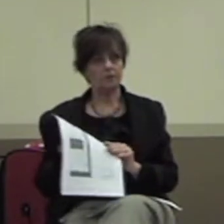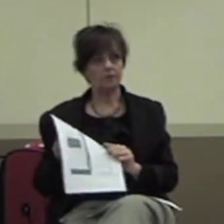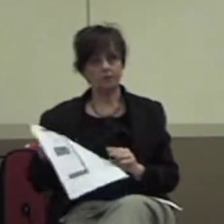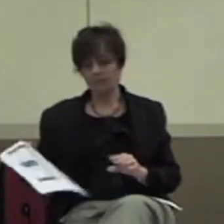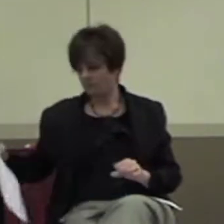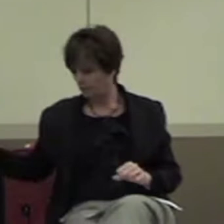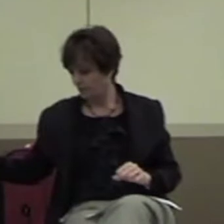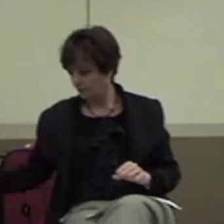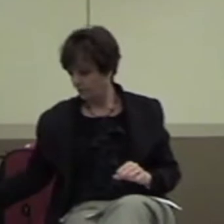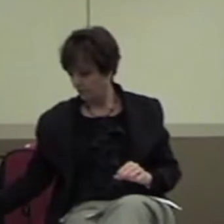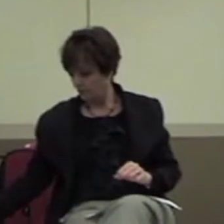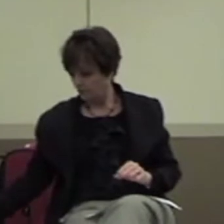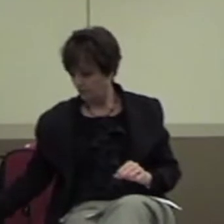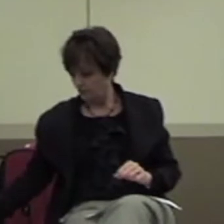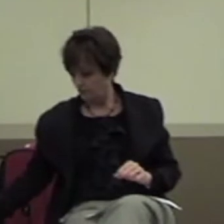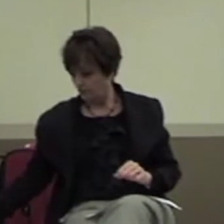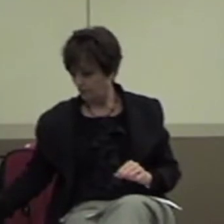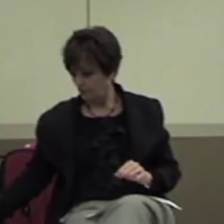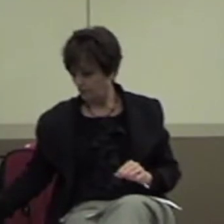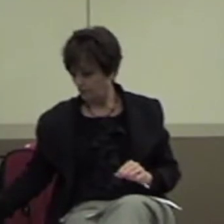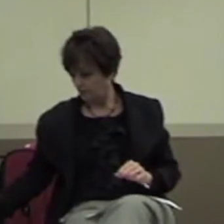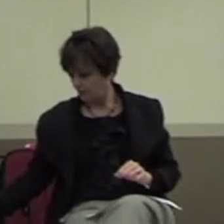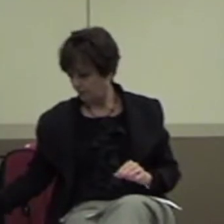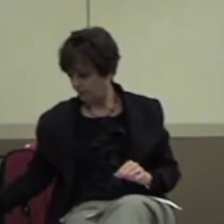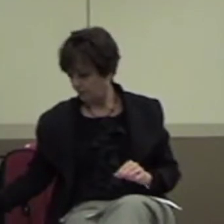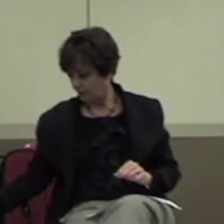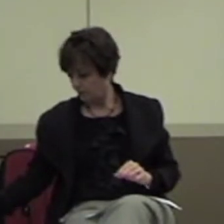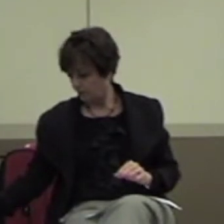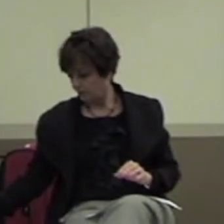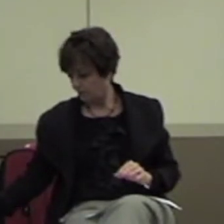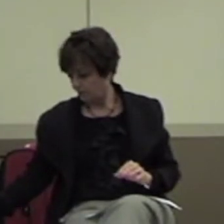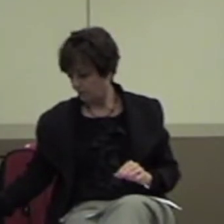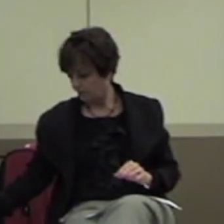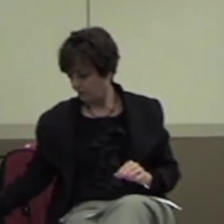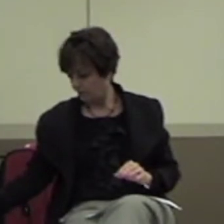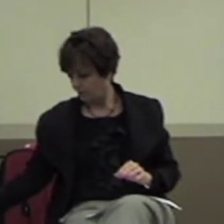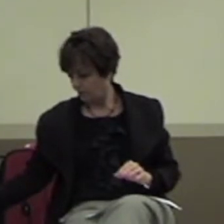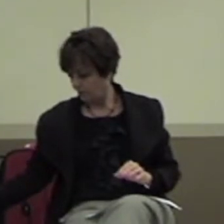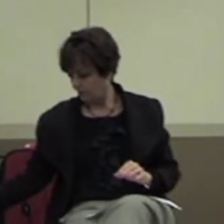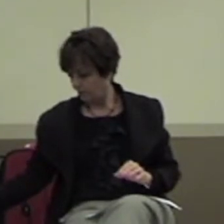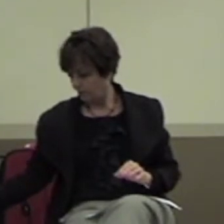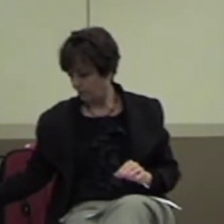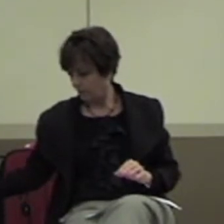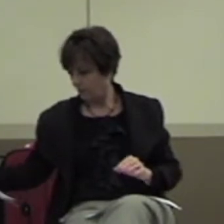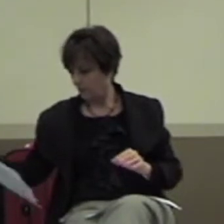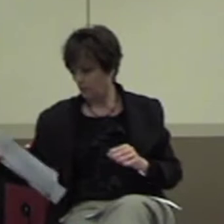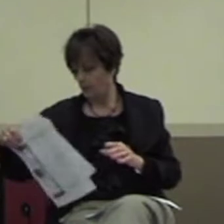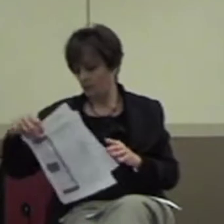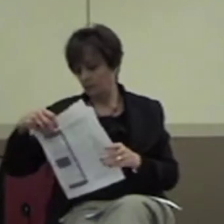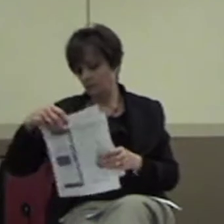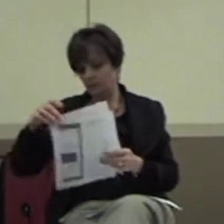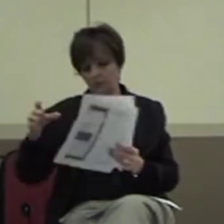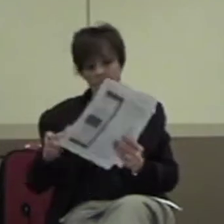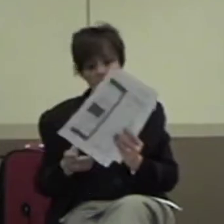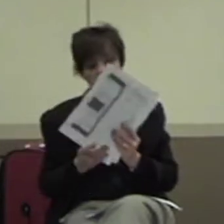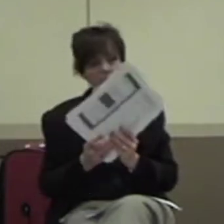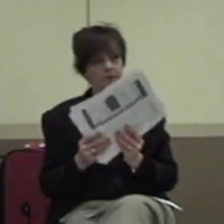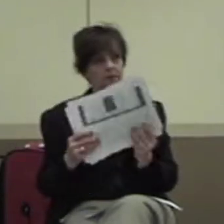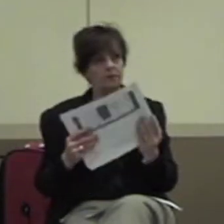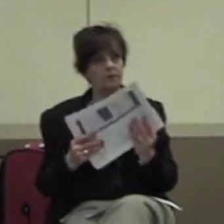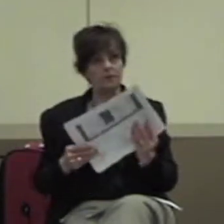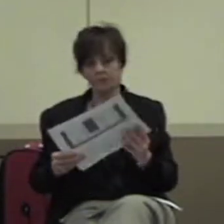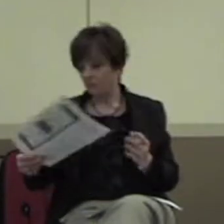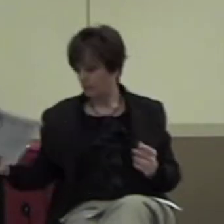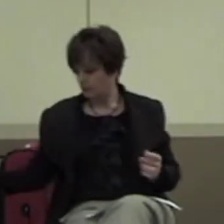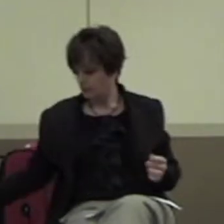really trained to use numbers, not to use anything vague. Yeah. They've really been training really highly on Yeah. being careful